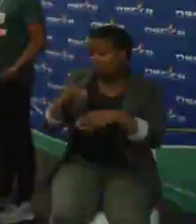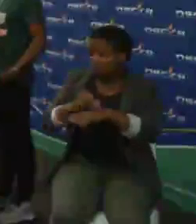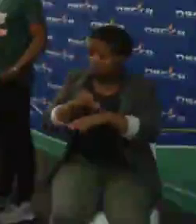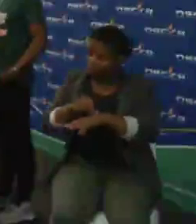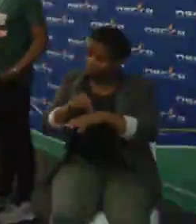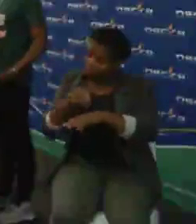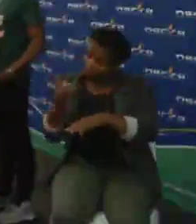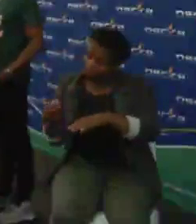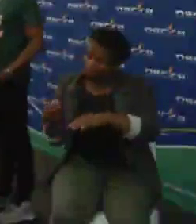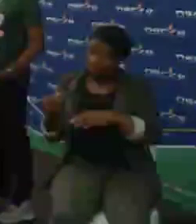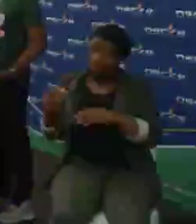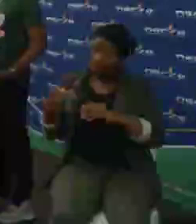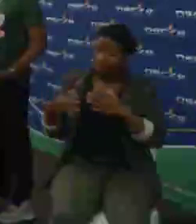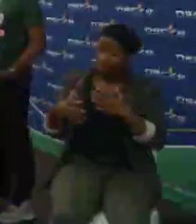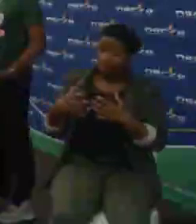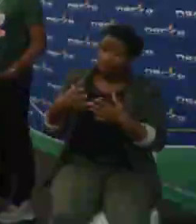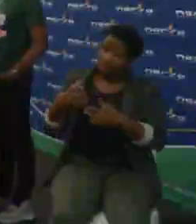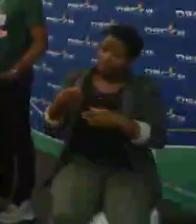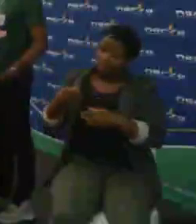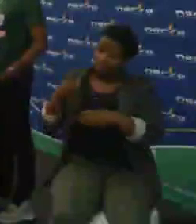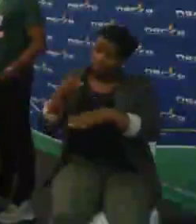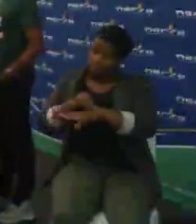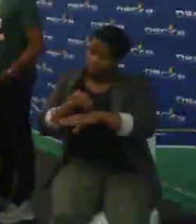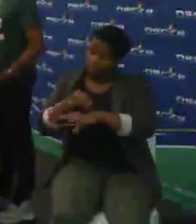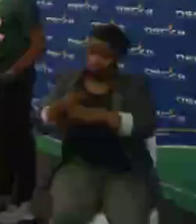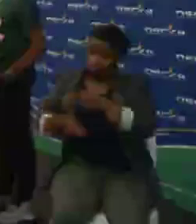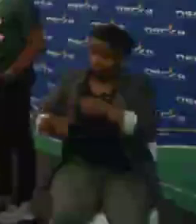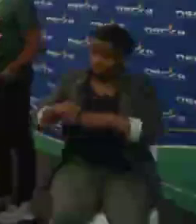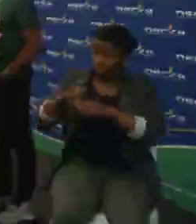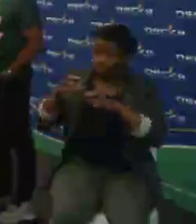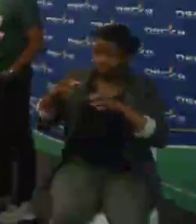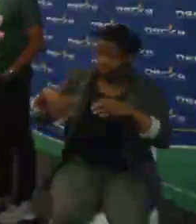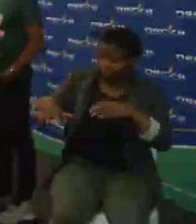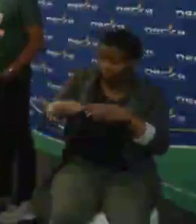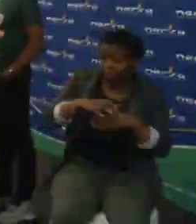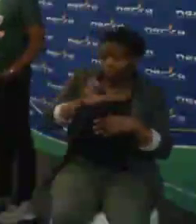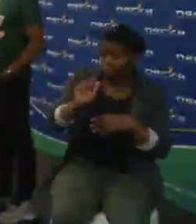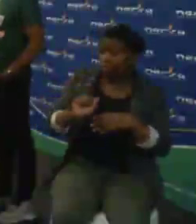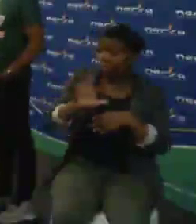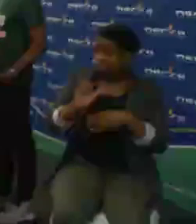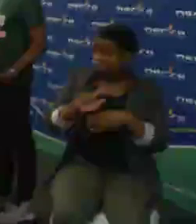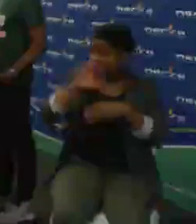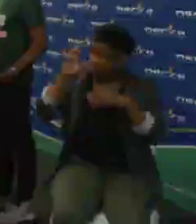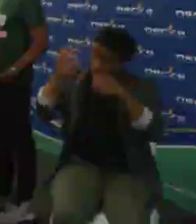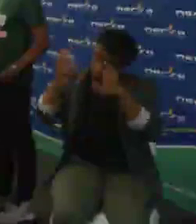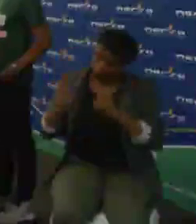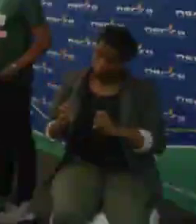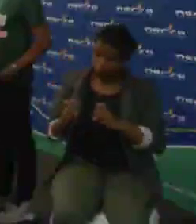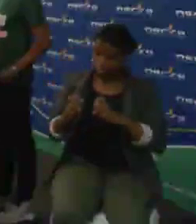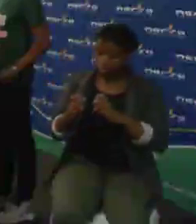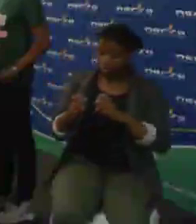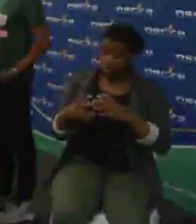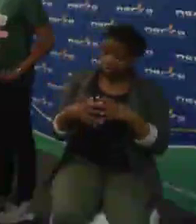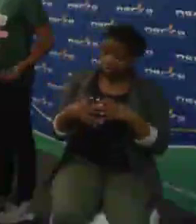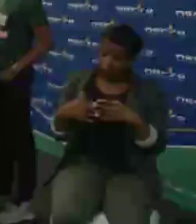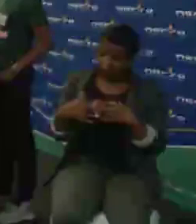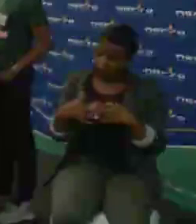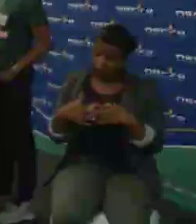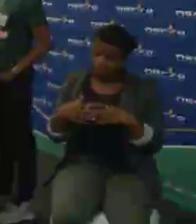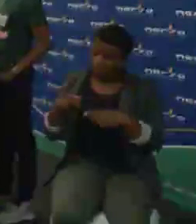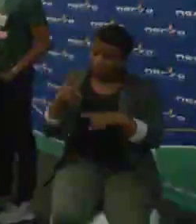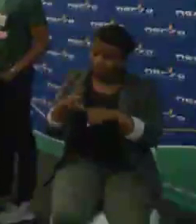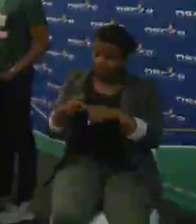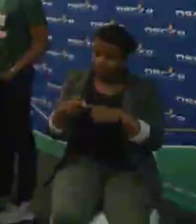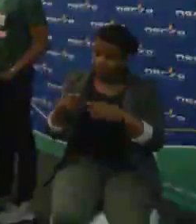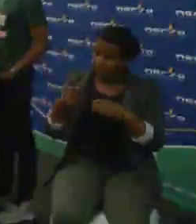have. And then there's the problem of supplying us with electricity and affordable electricity. let's deal with the affordable part of electricity, let's deal with